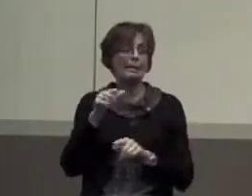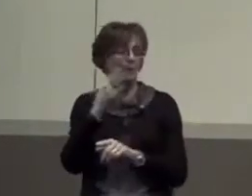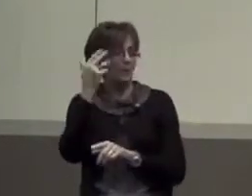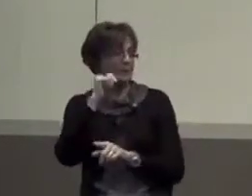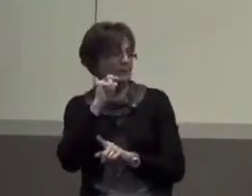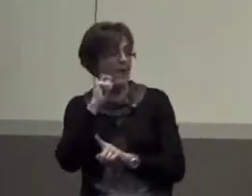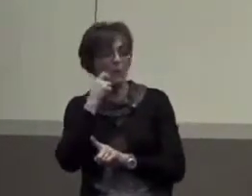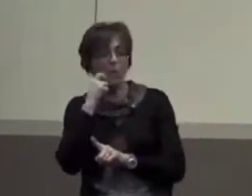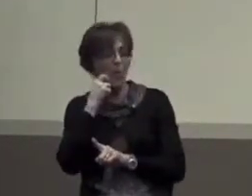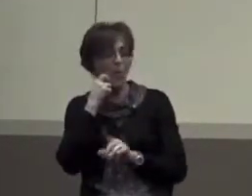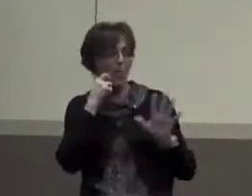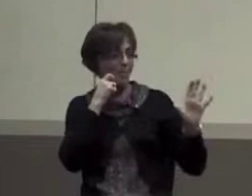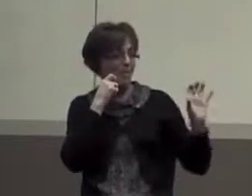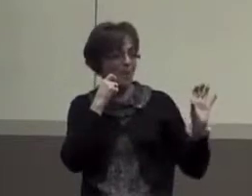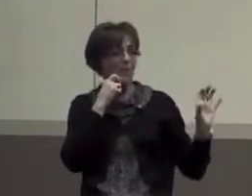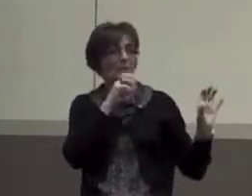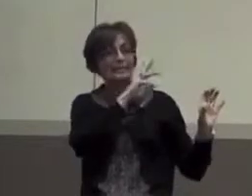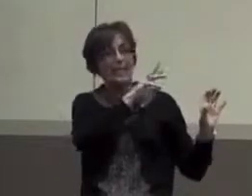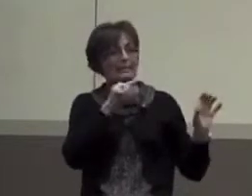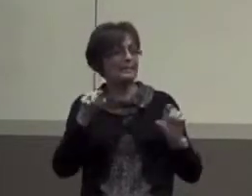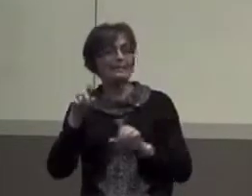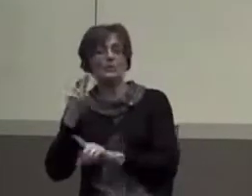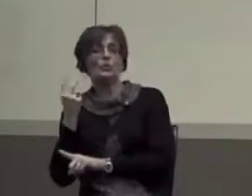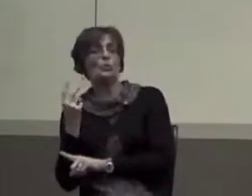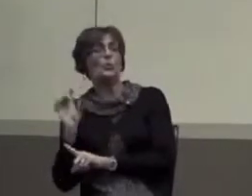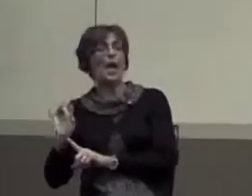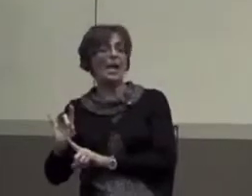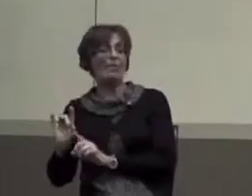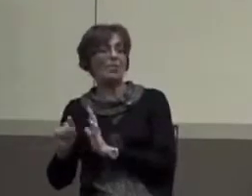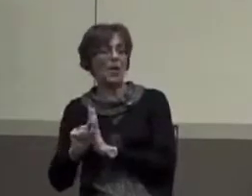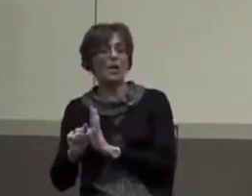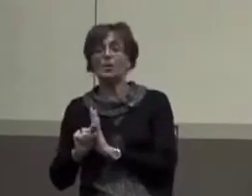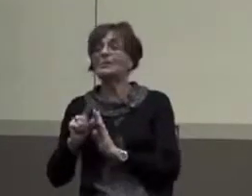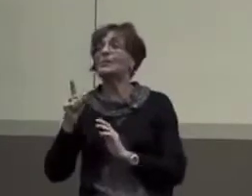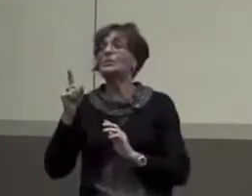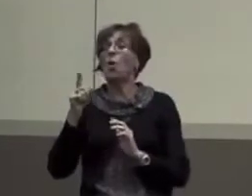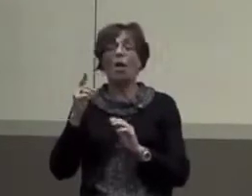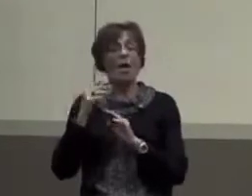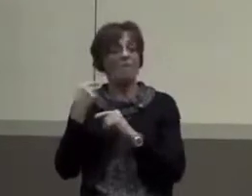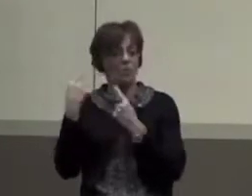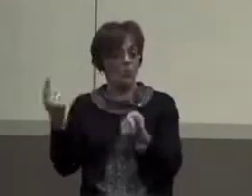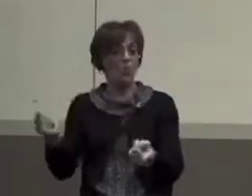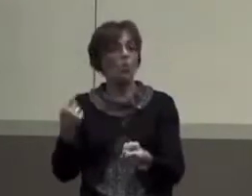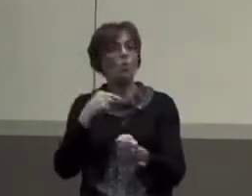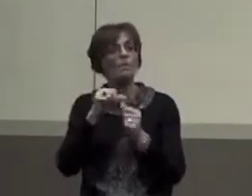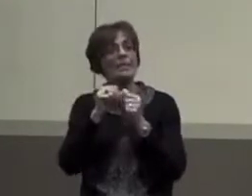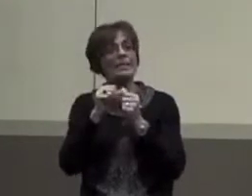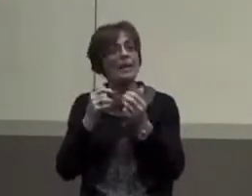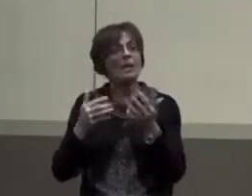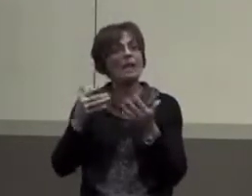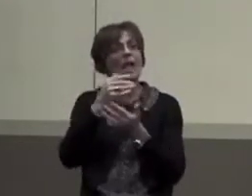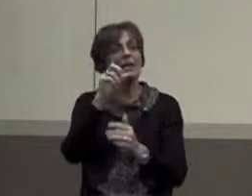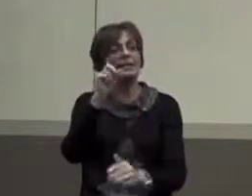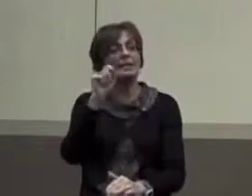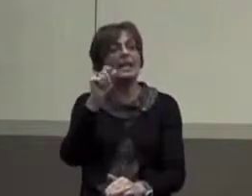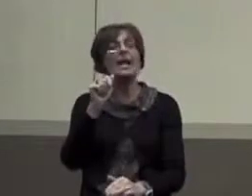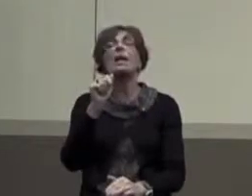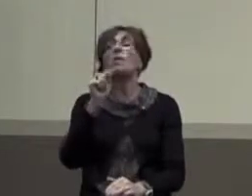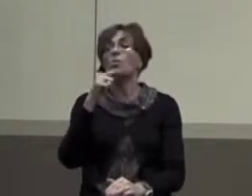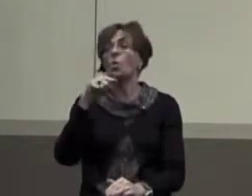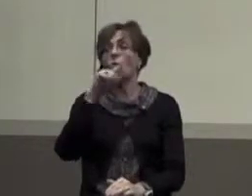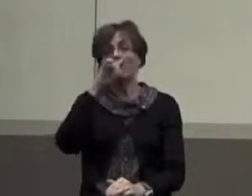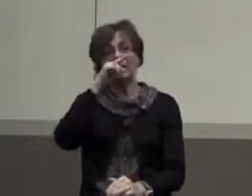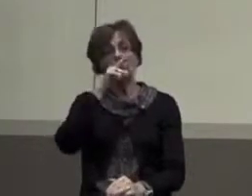year, we had, after it's been implemented for this many years and we've continued and collected the data and stuff, those kids who started it as